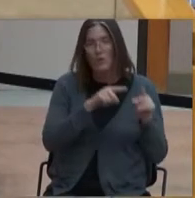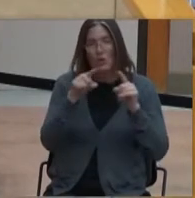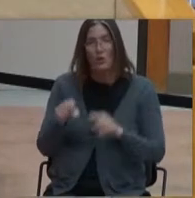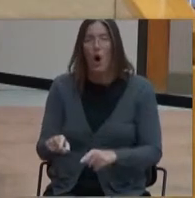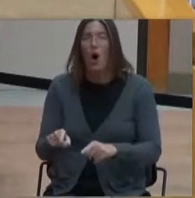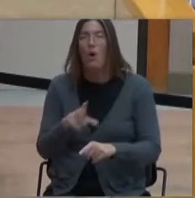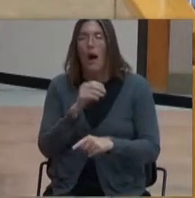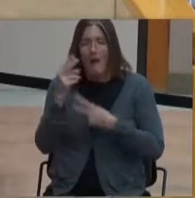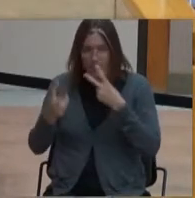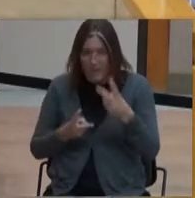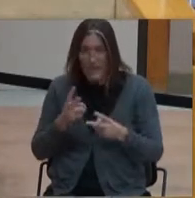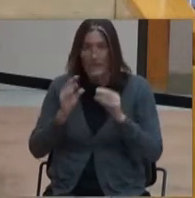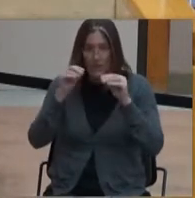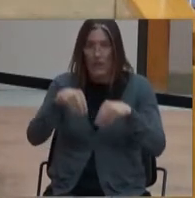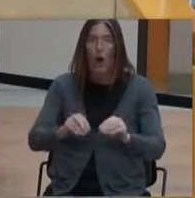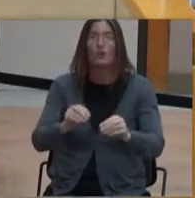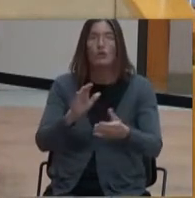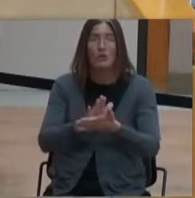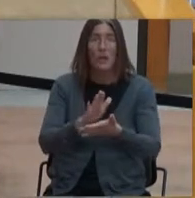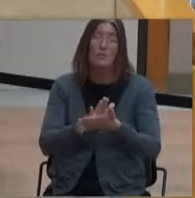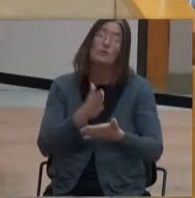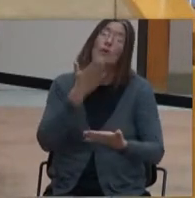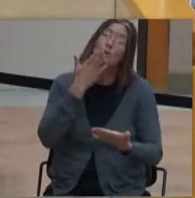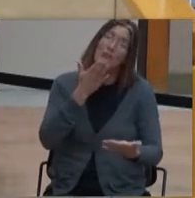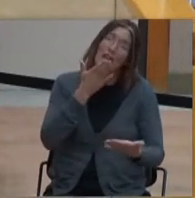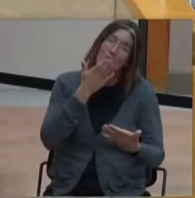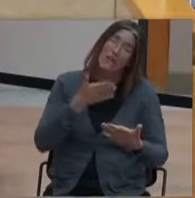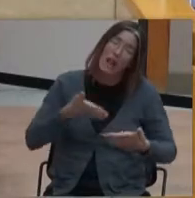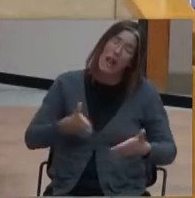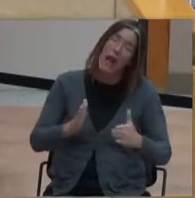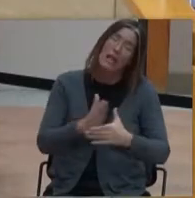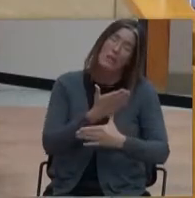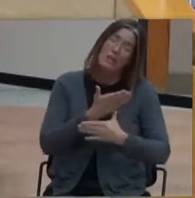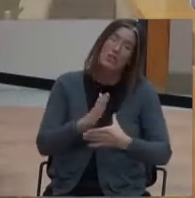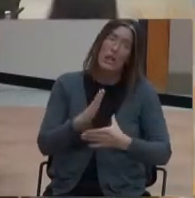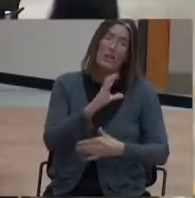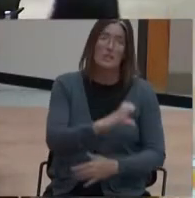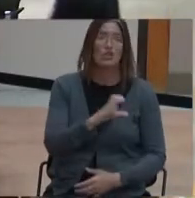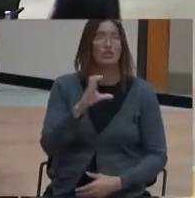share what's currently happening at Cesare Chavez High School.